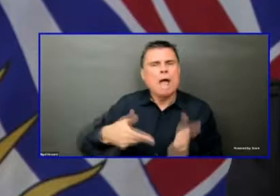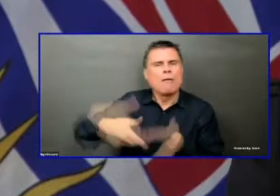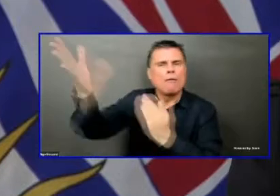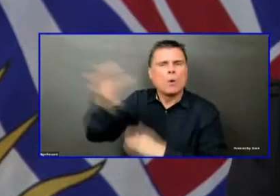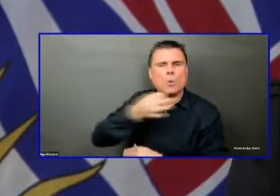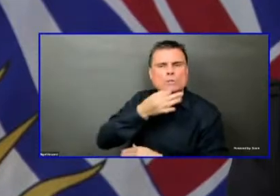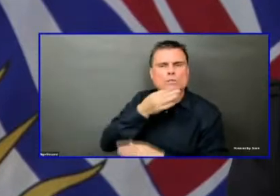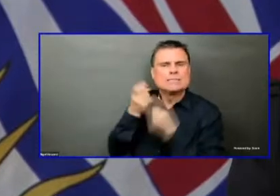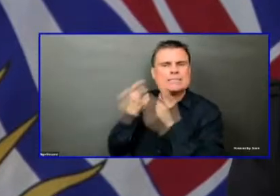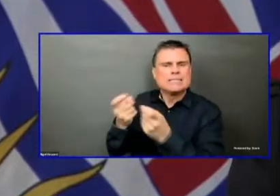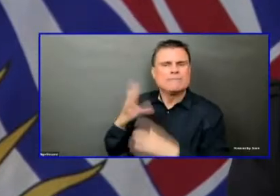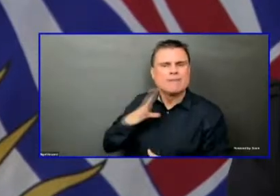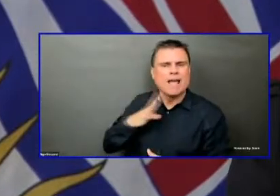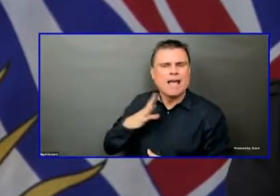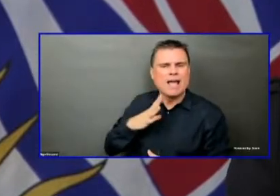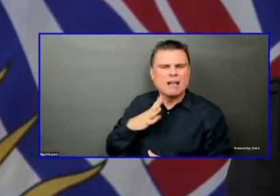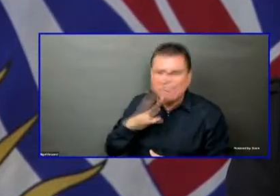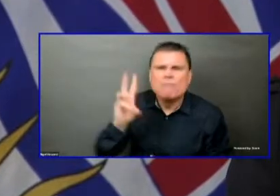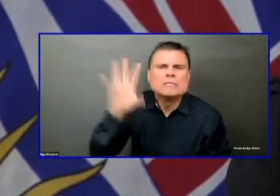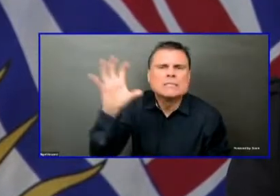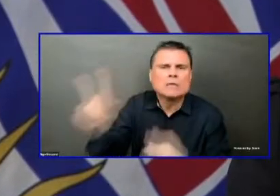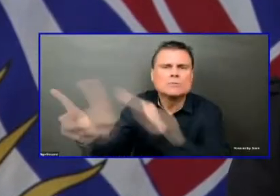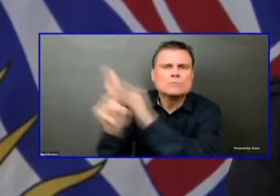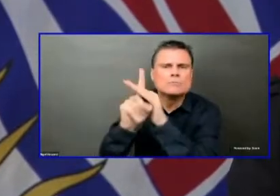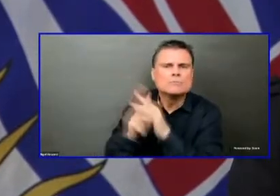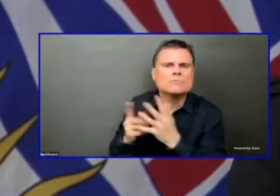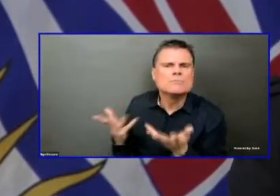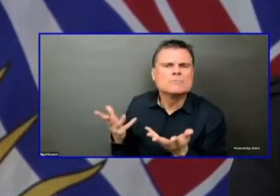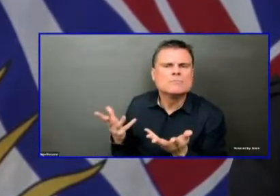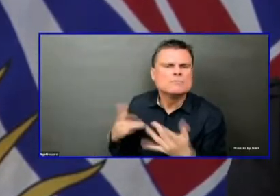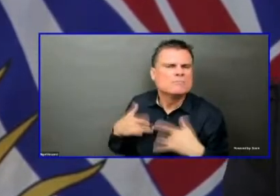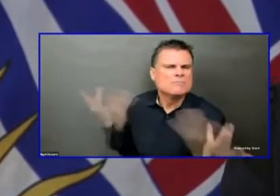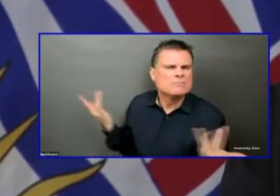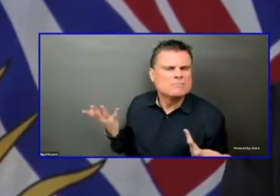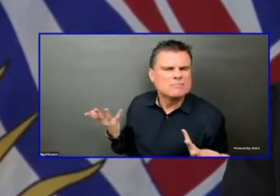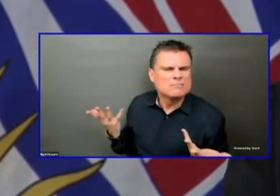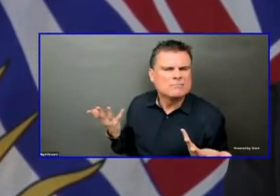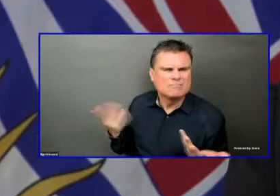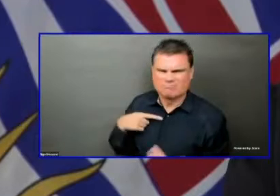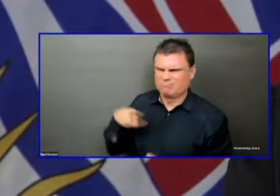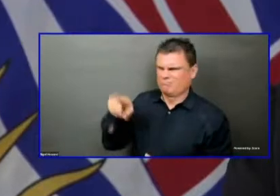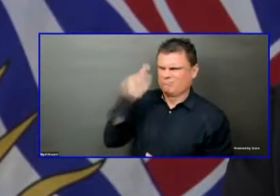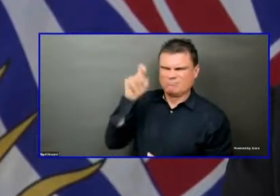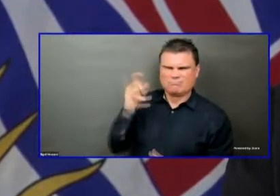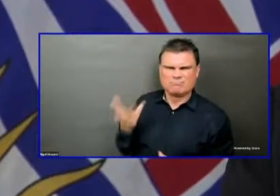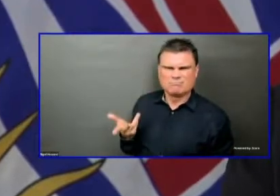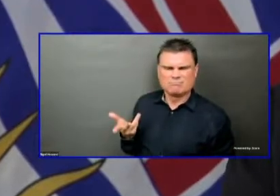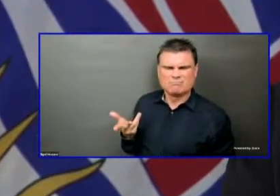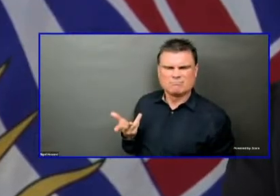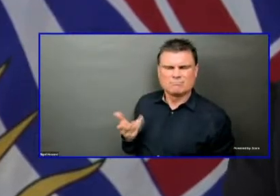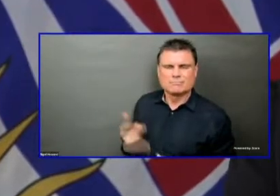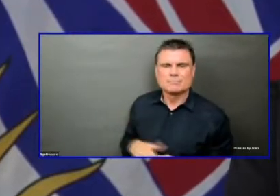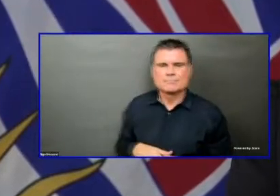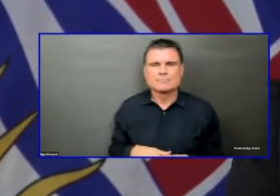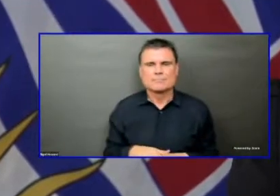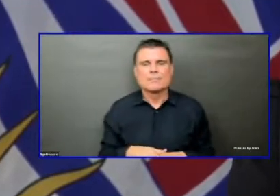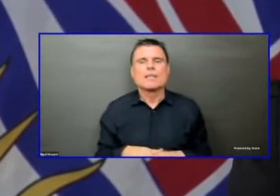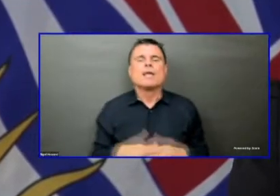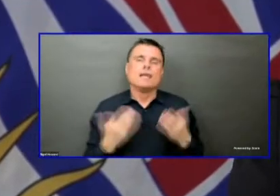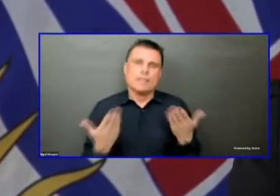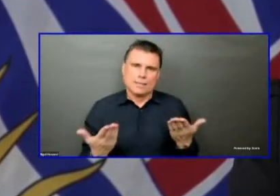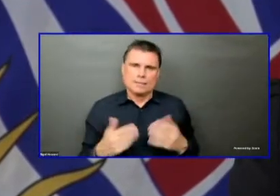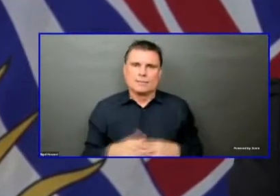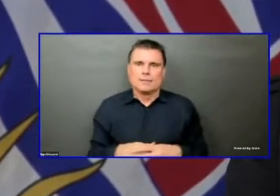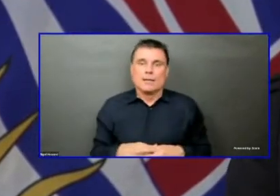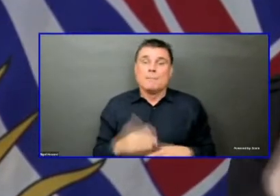cases linked to that resort. Yeah, so what I'm telling people is it's okay to go outside, to go